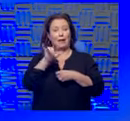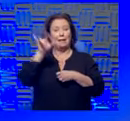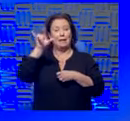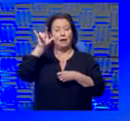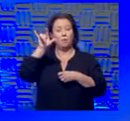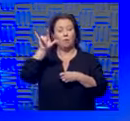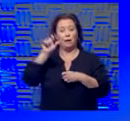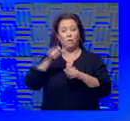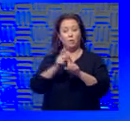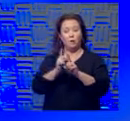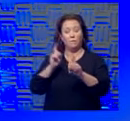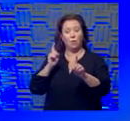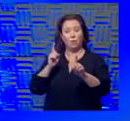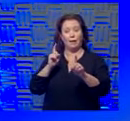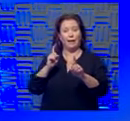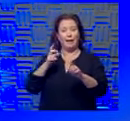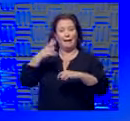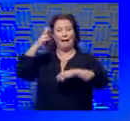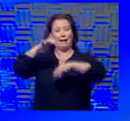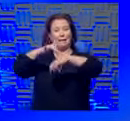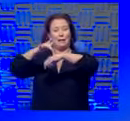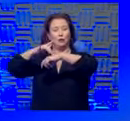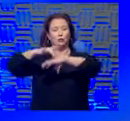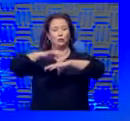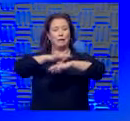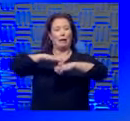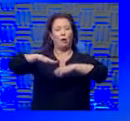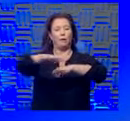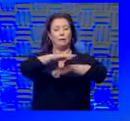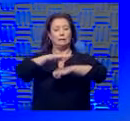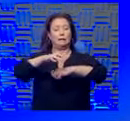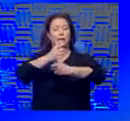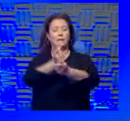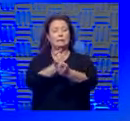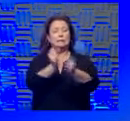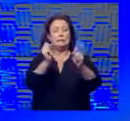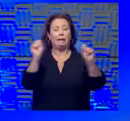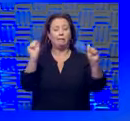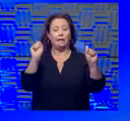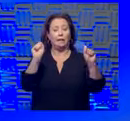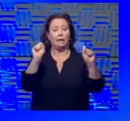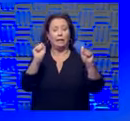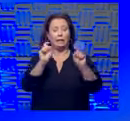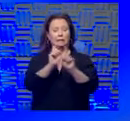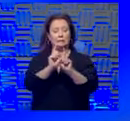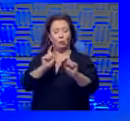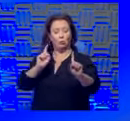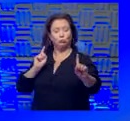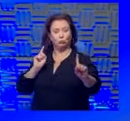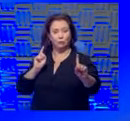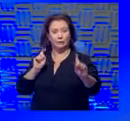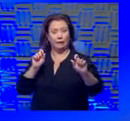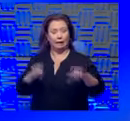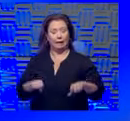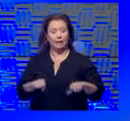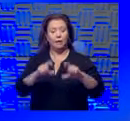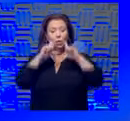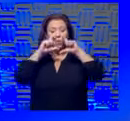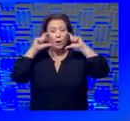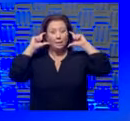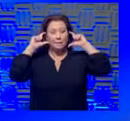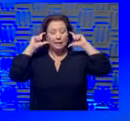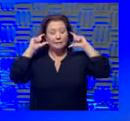airport, if you can avoid the high-touch surfaces, if you can continue to safely, physically distance yourself, wear the